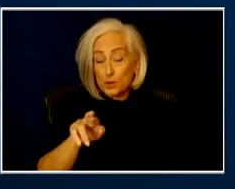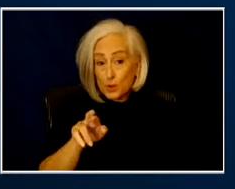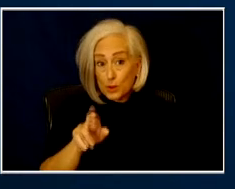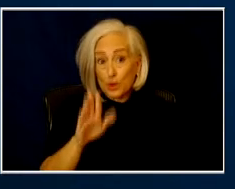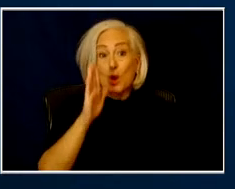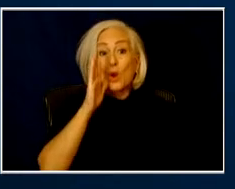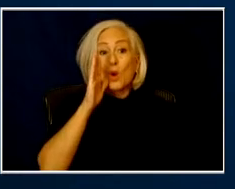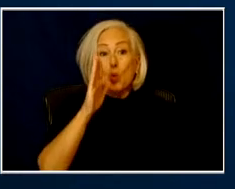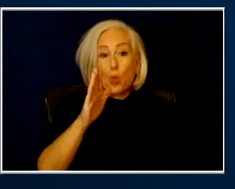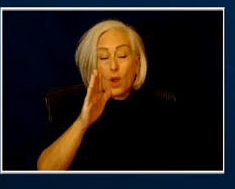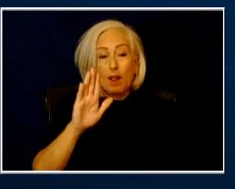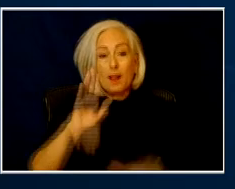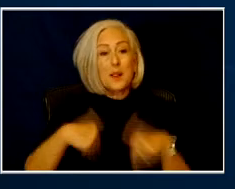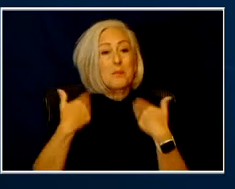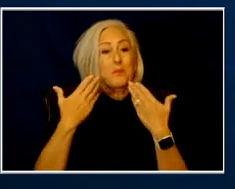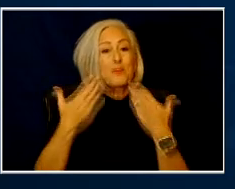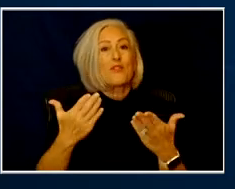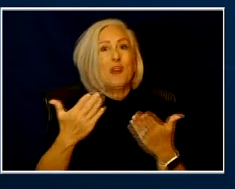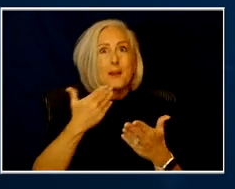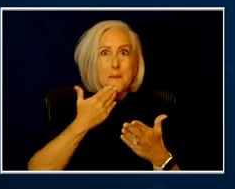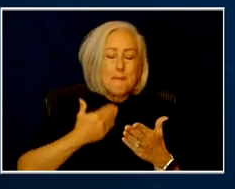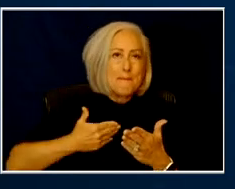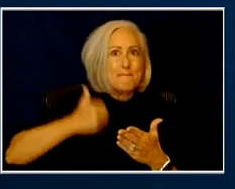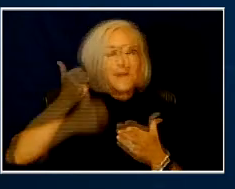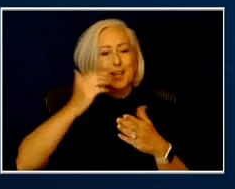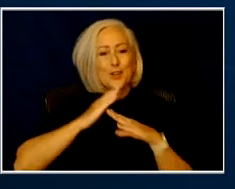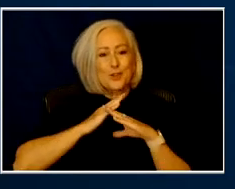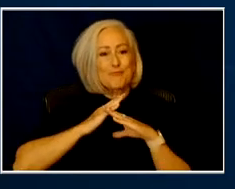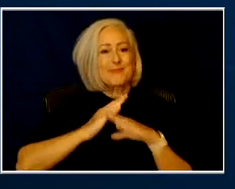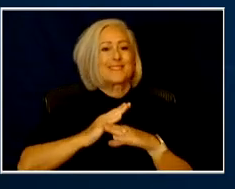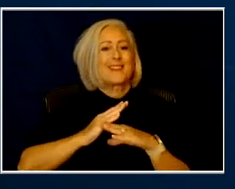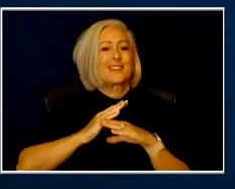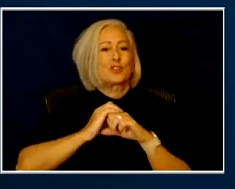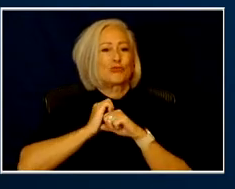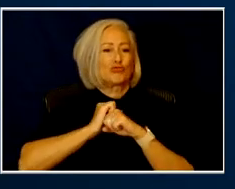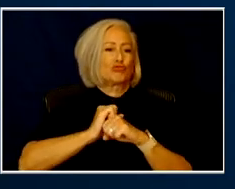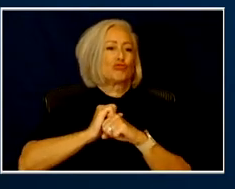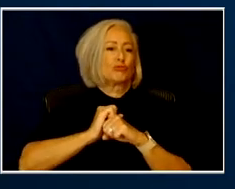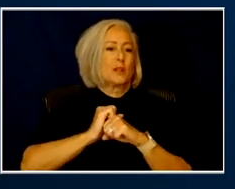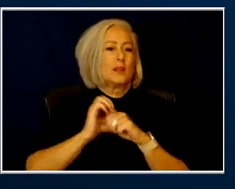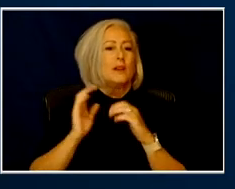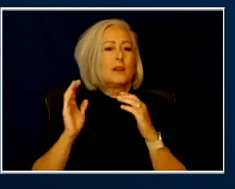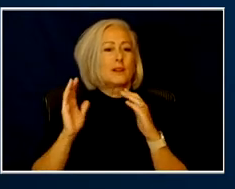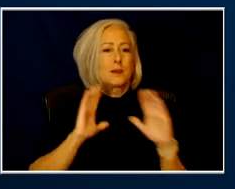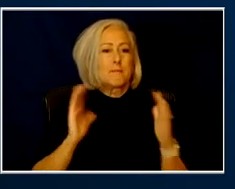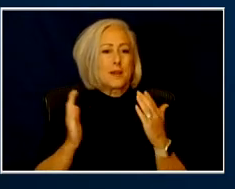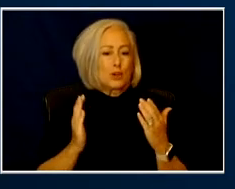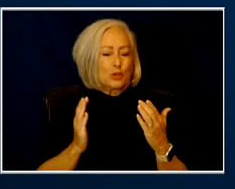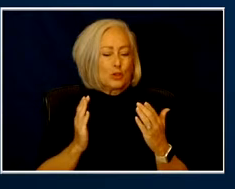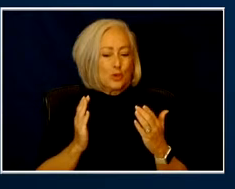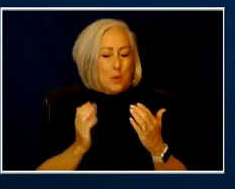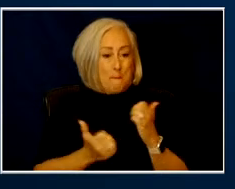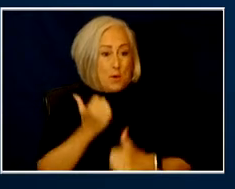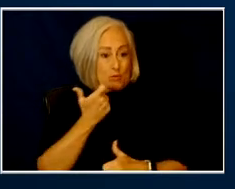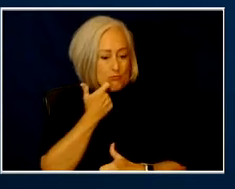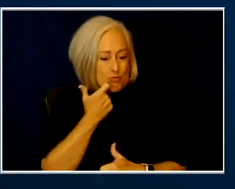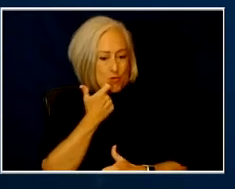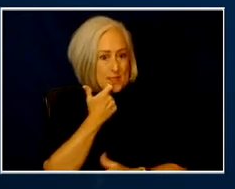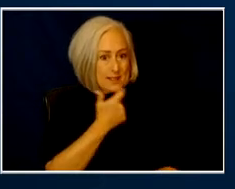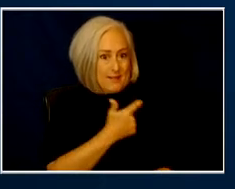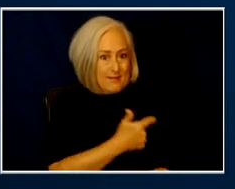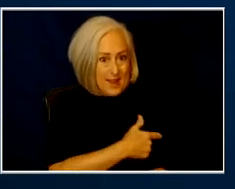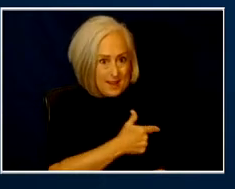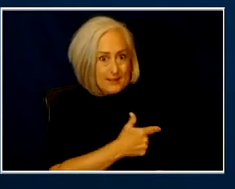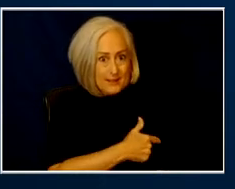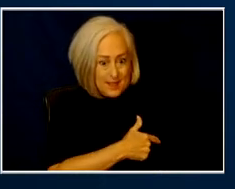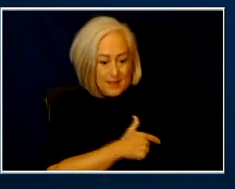to provide even better protection than the current uh or recently current uh vaccine the monovalent vaccine